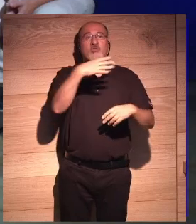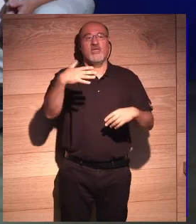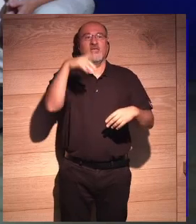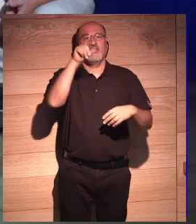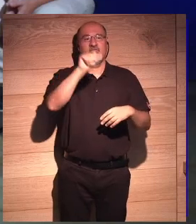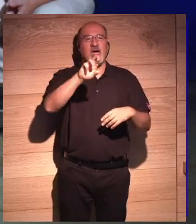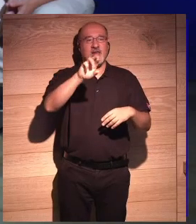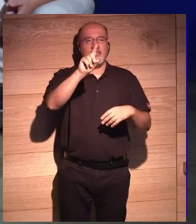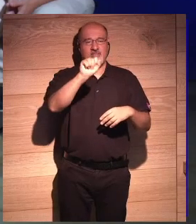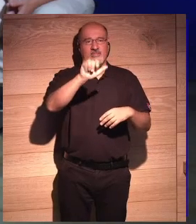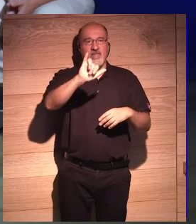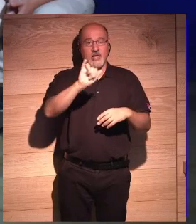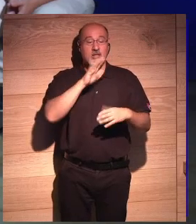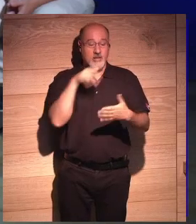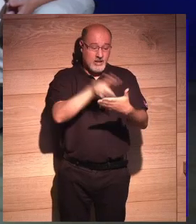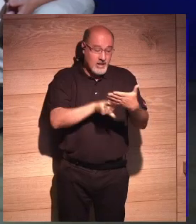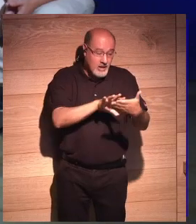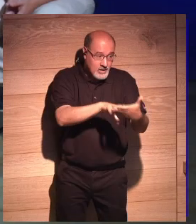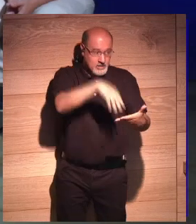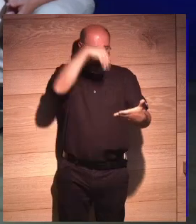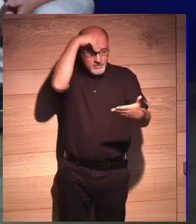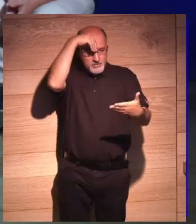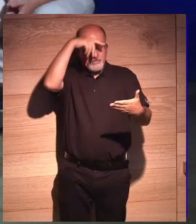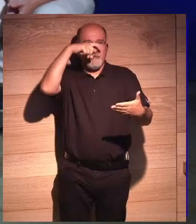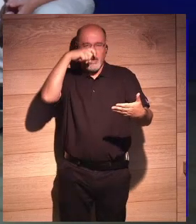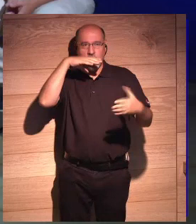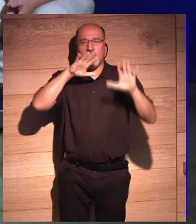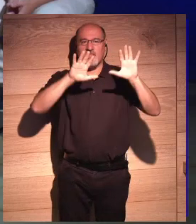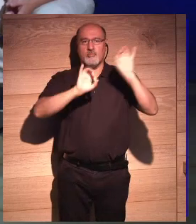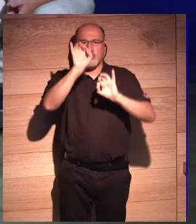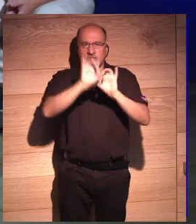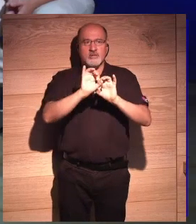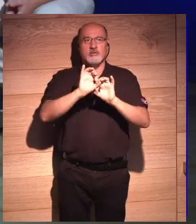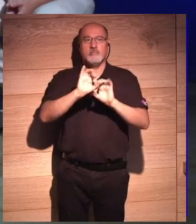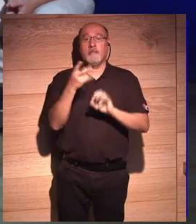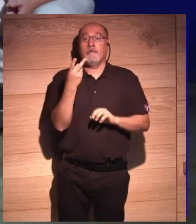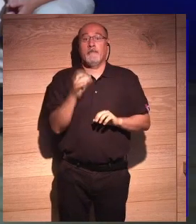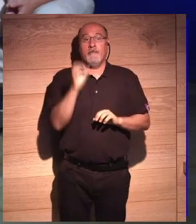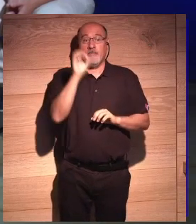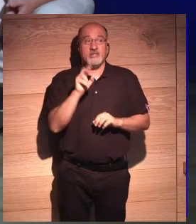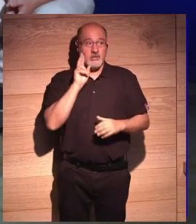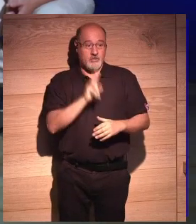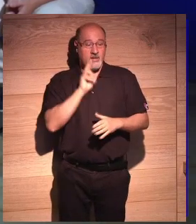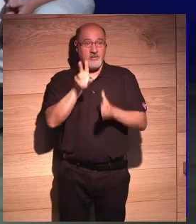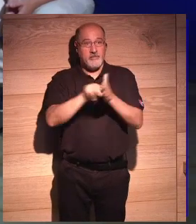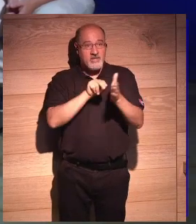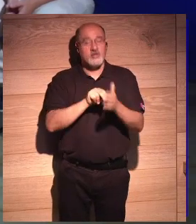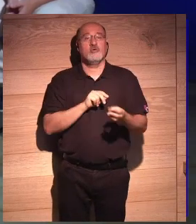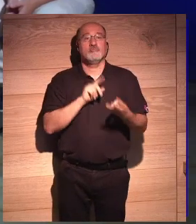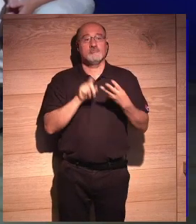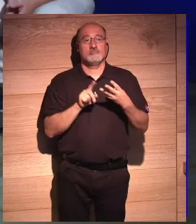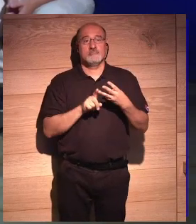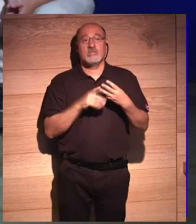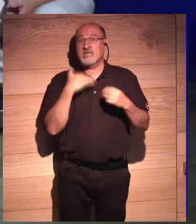cone that tells us that when you read, you're able to retain 10% of what you read, 20% of what you are watching